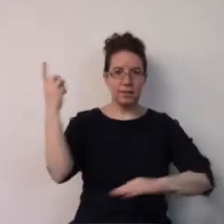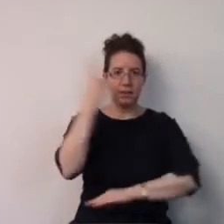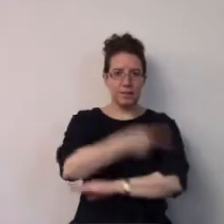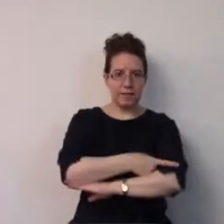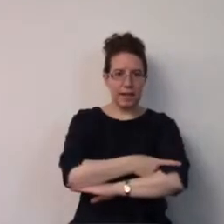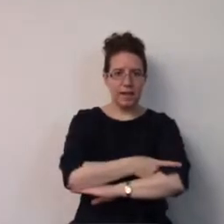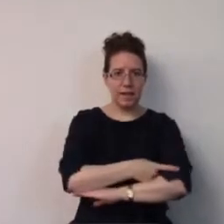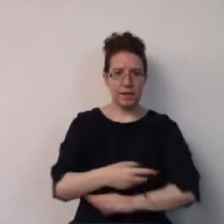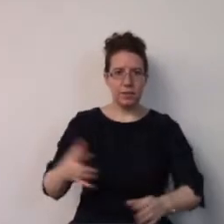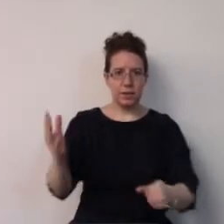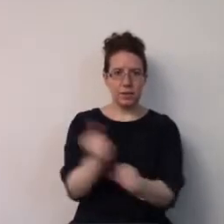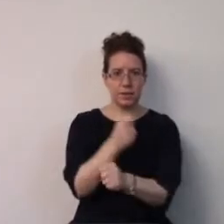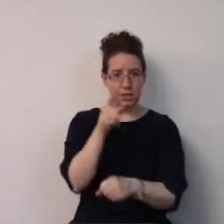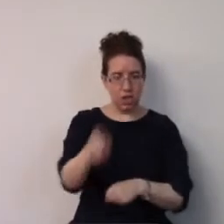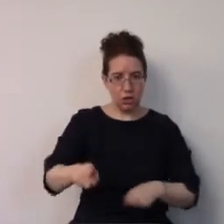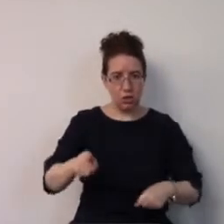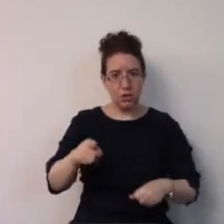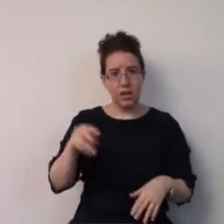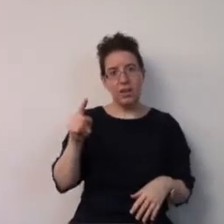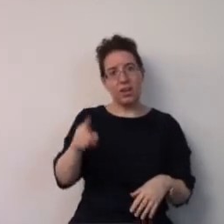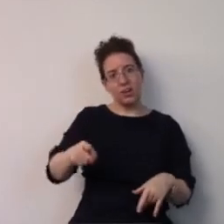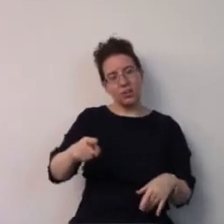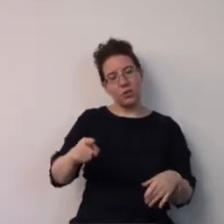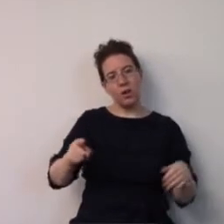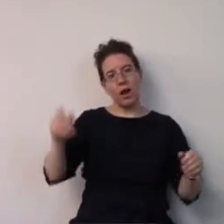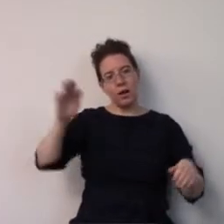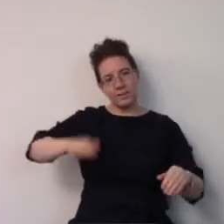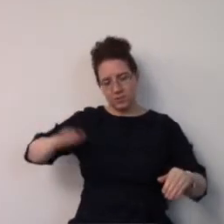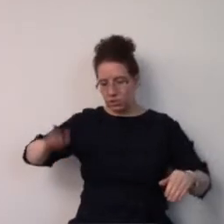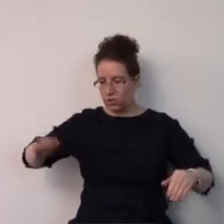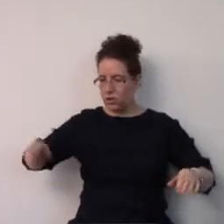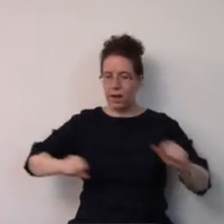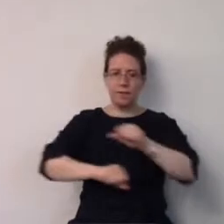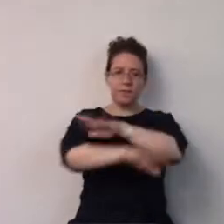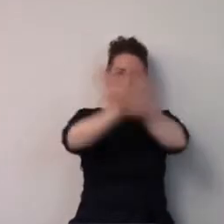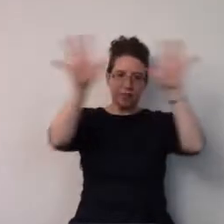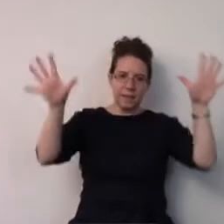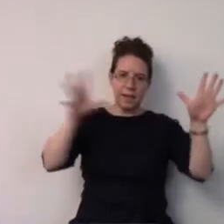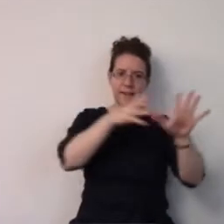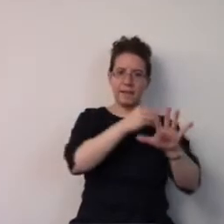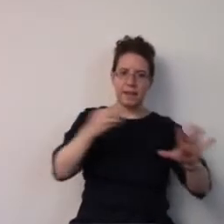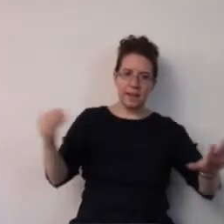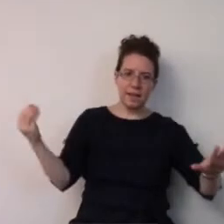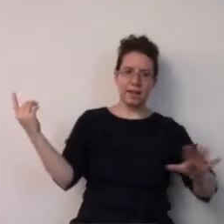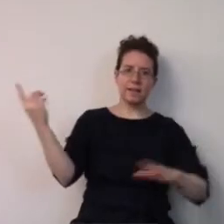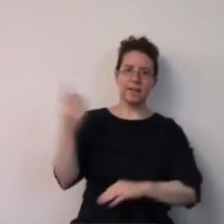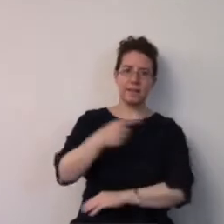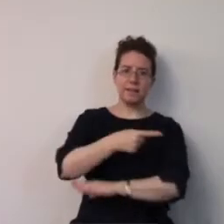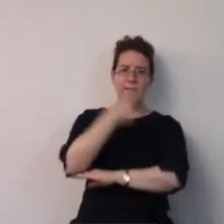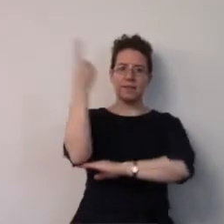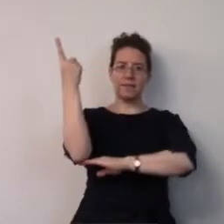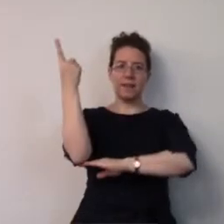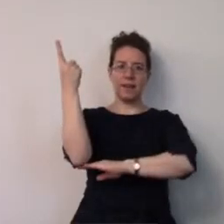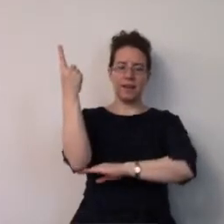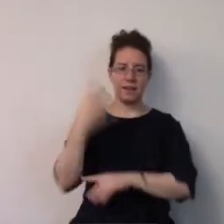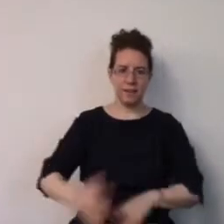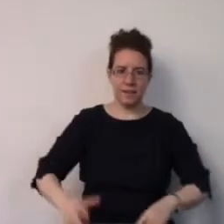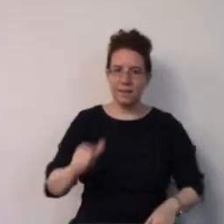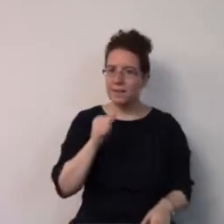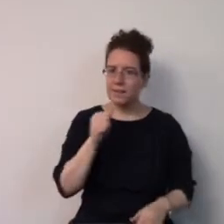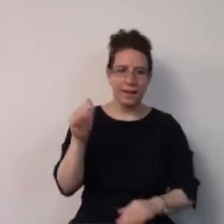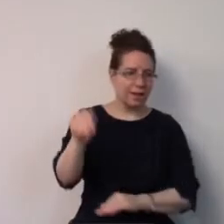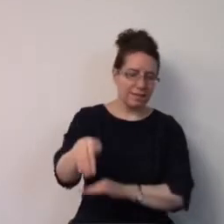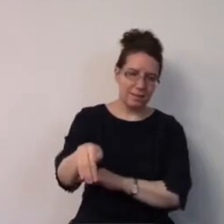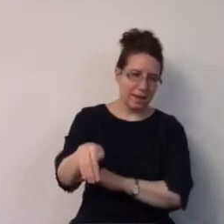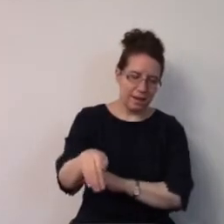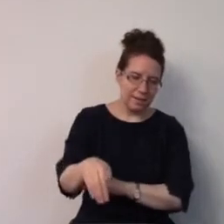day. We are not of the night nor of darkness, that day. Therefore, let us not sleep as do others,